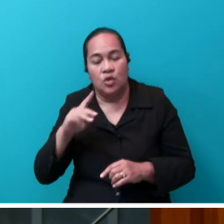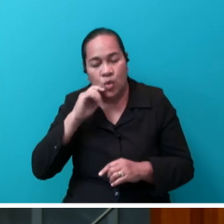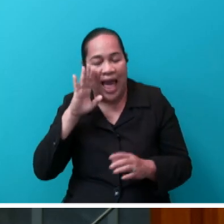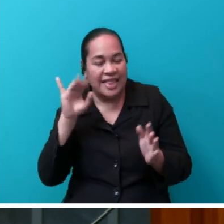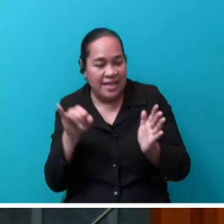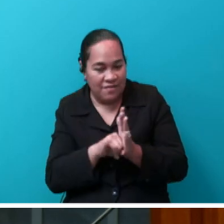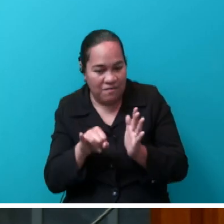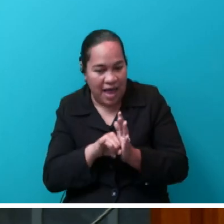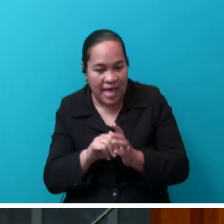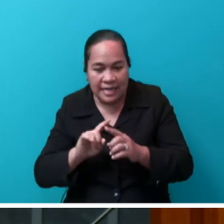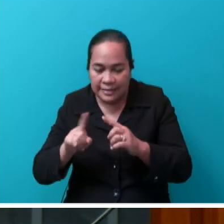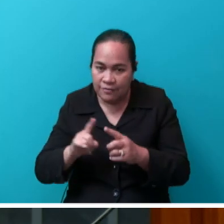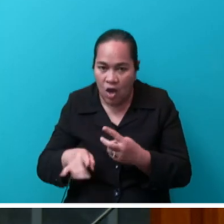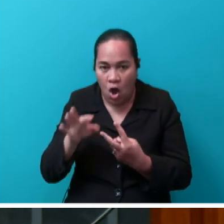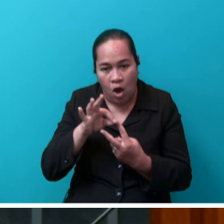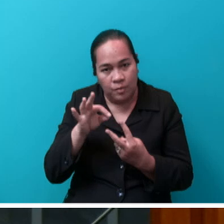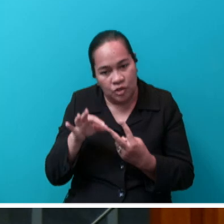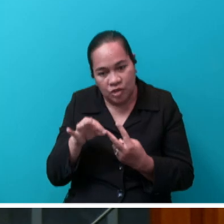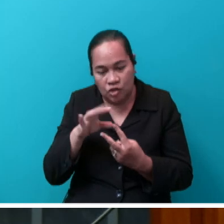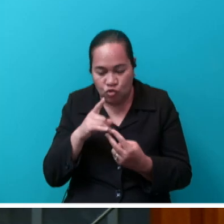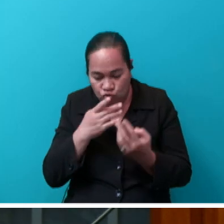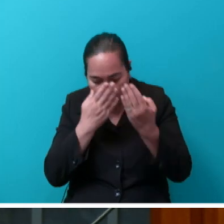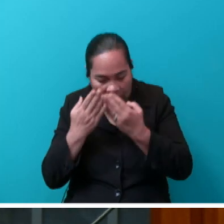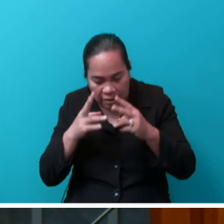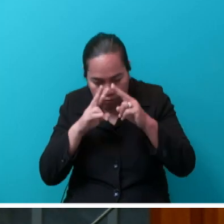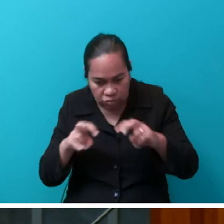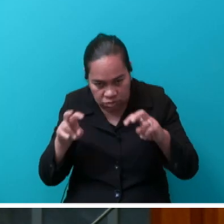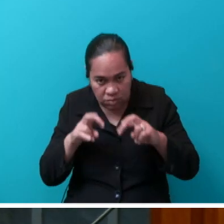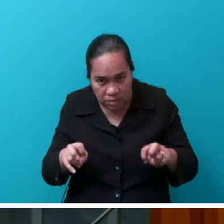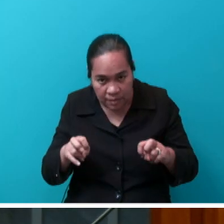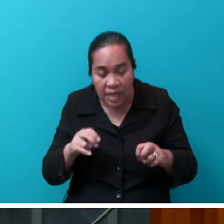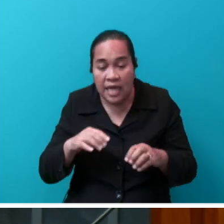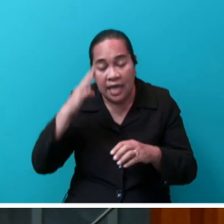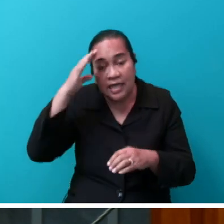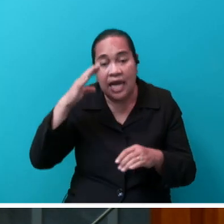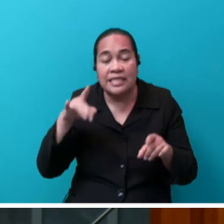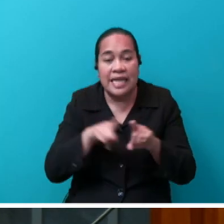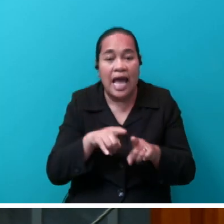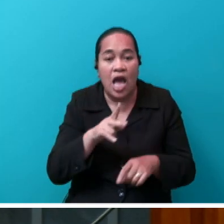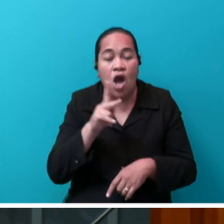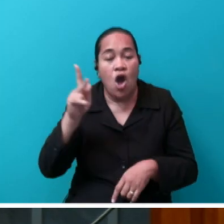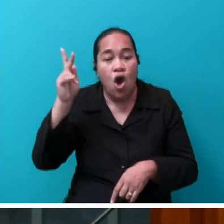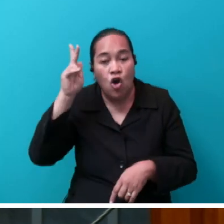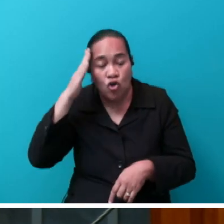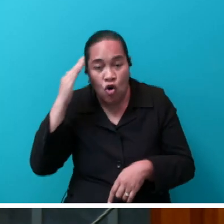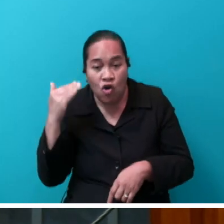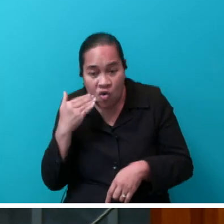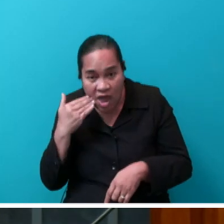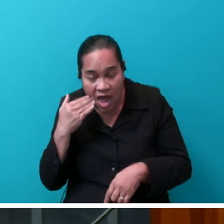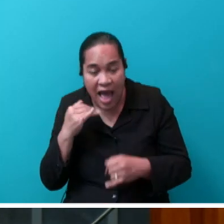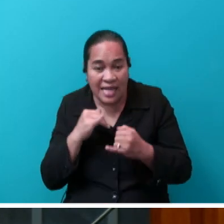relevant officers to study the TVET and education systems in countries like Korea, South Korea, Japan,